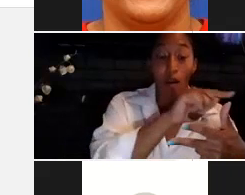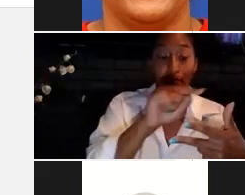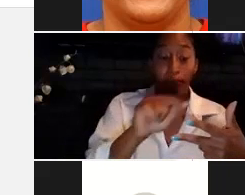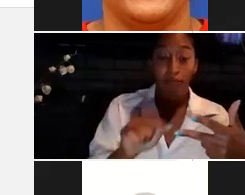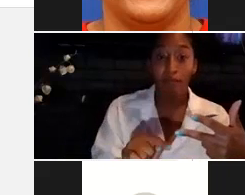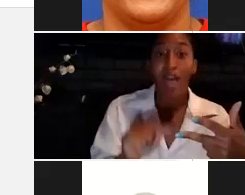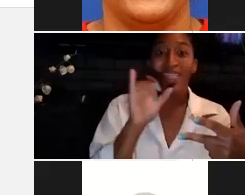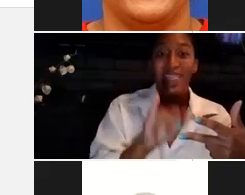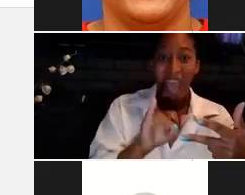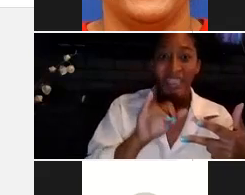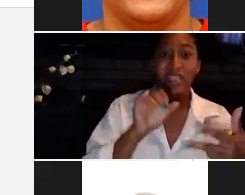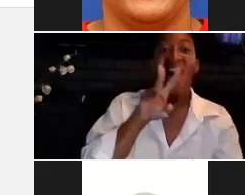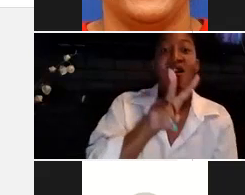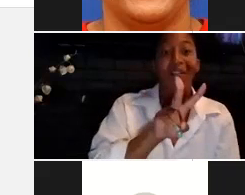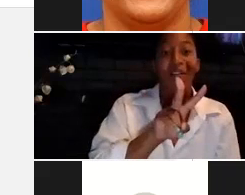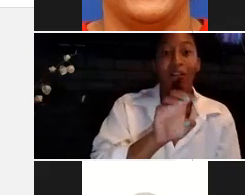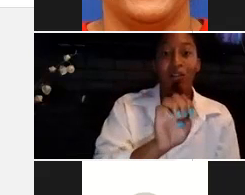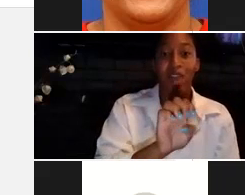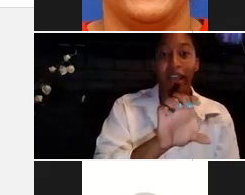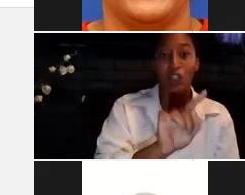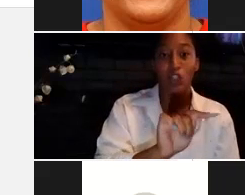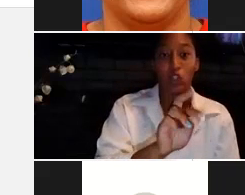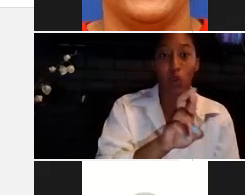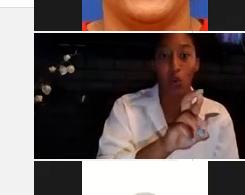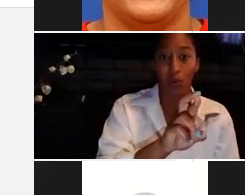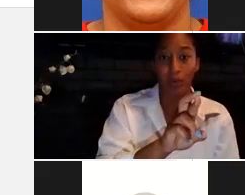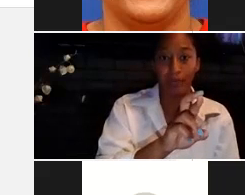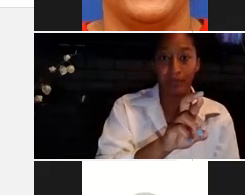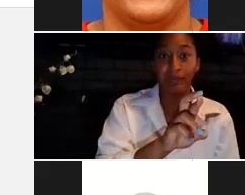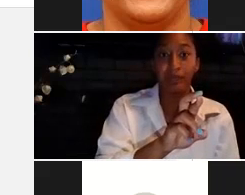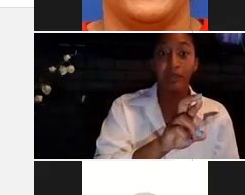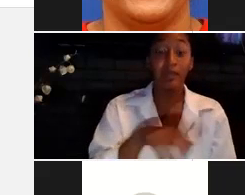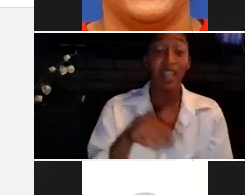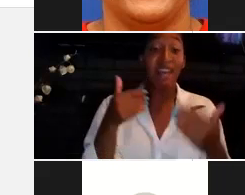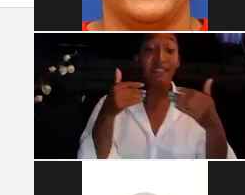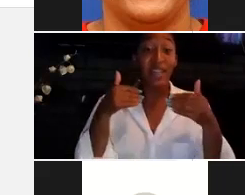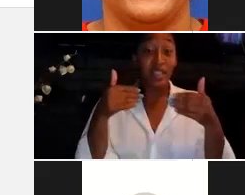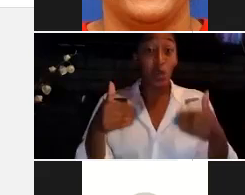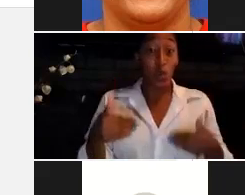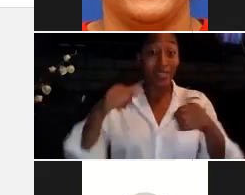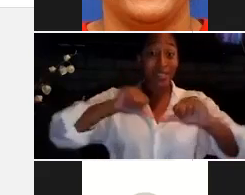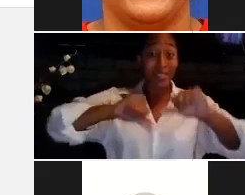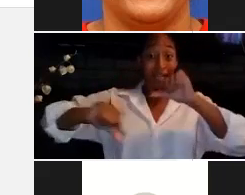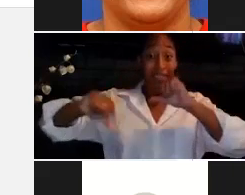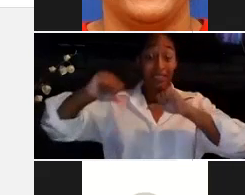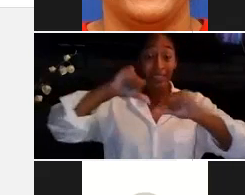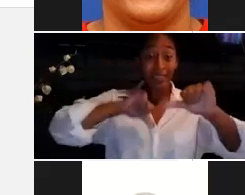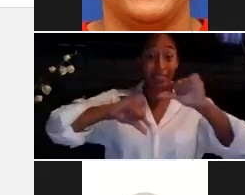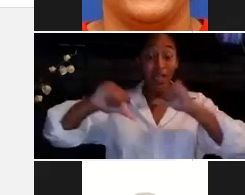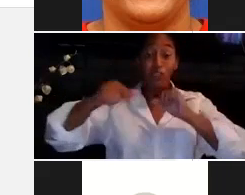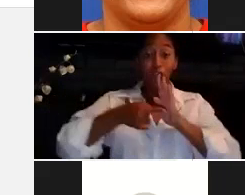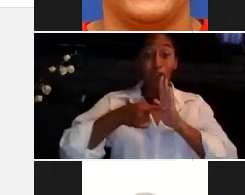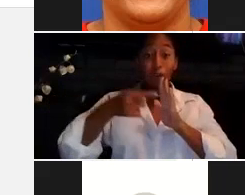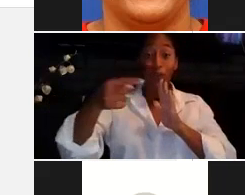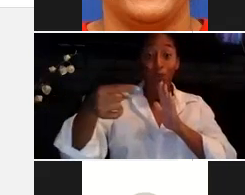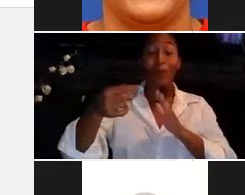because the properties that we use to describe a moving object are based on